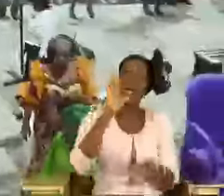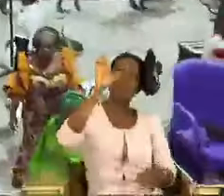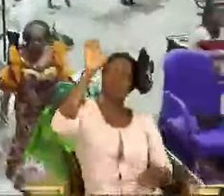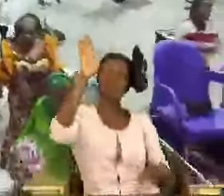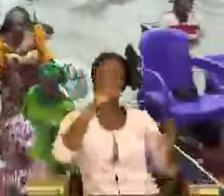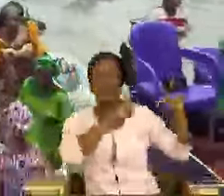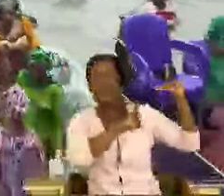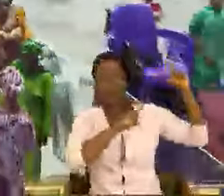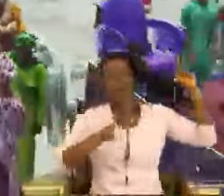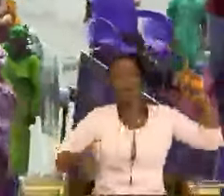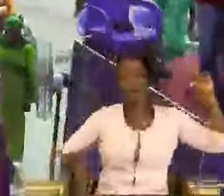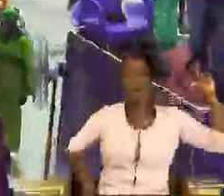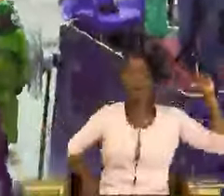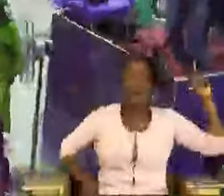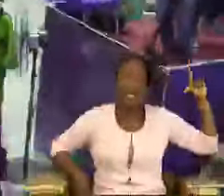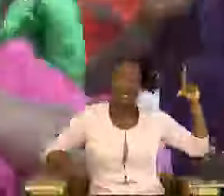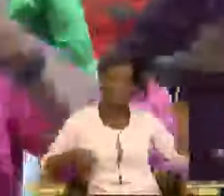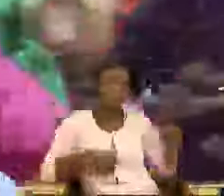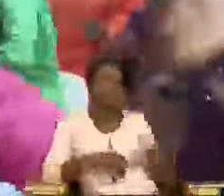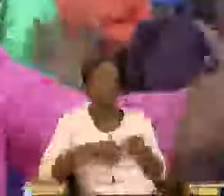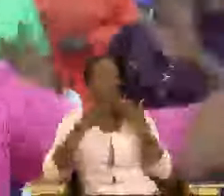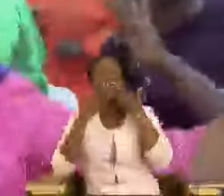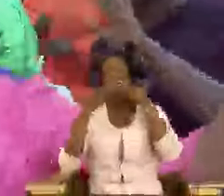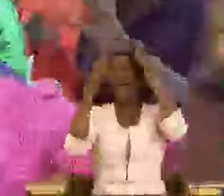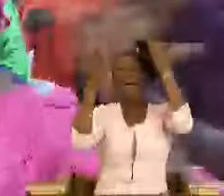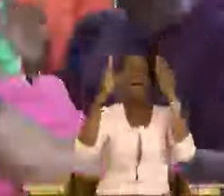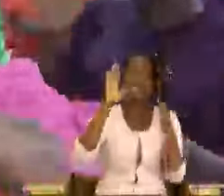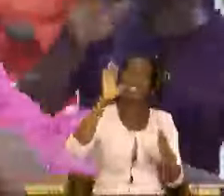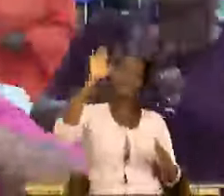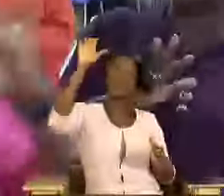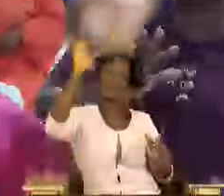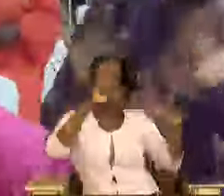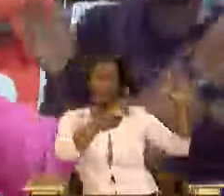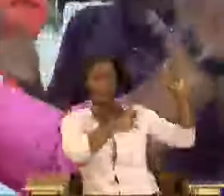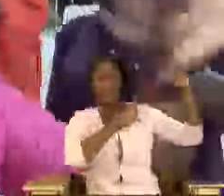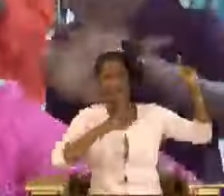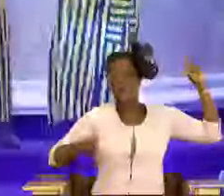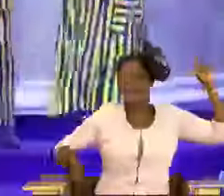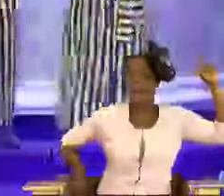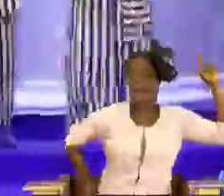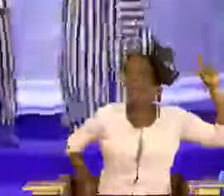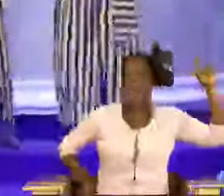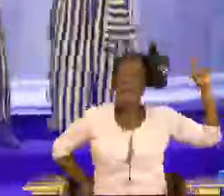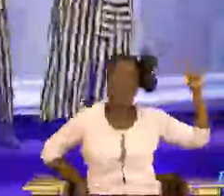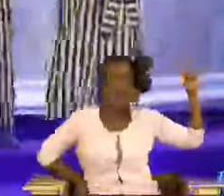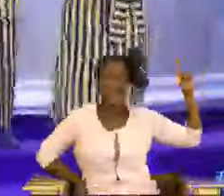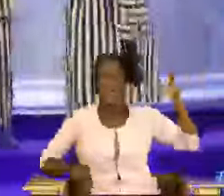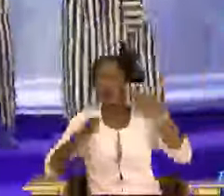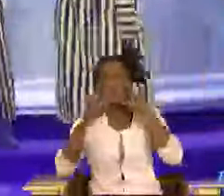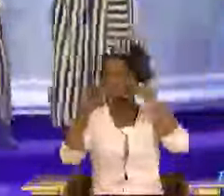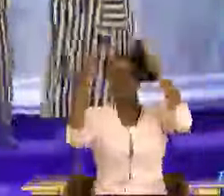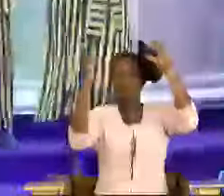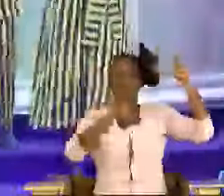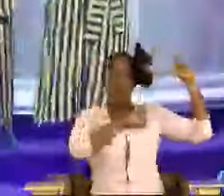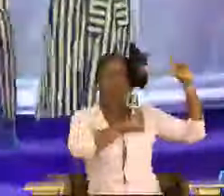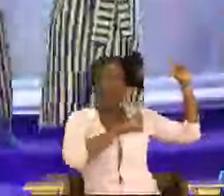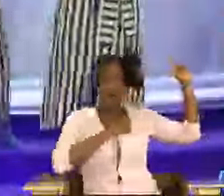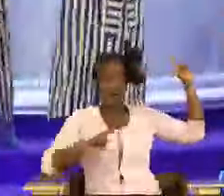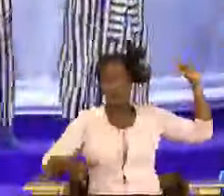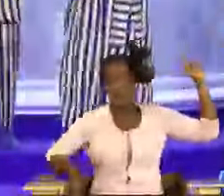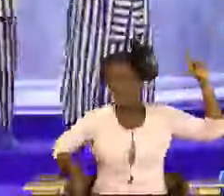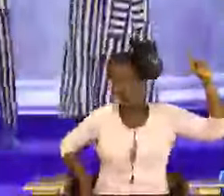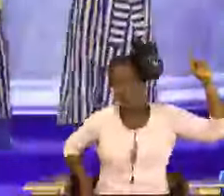Thank You Lord and we just want to thank you you oh thank you